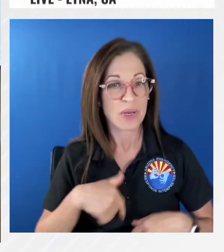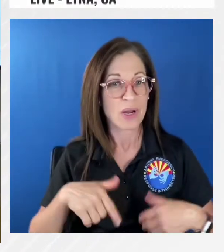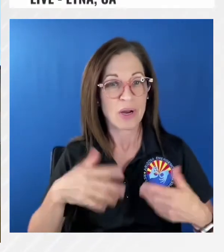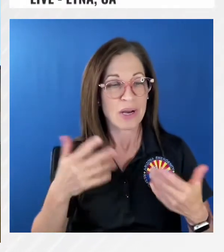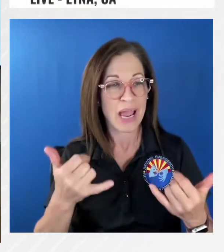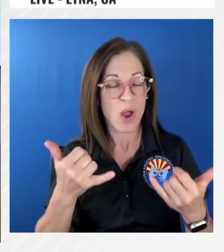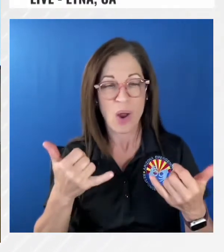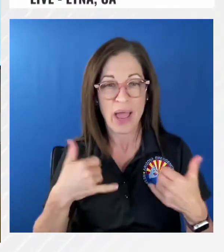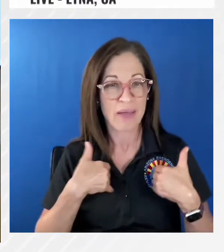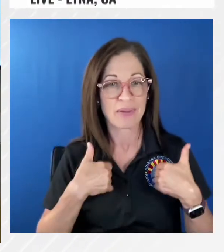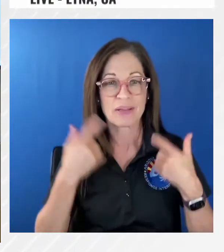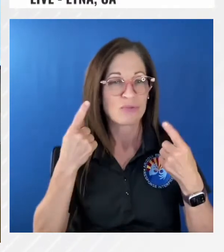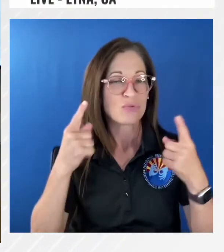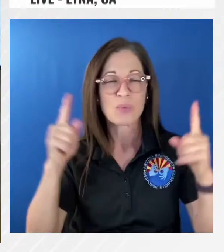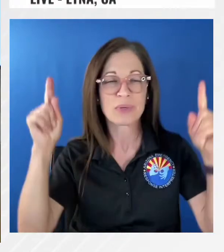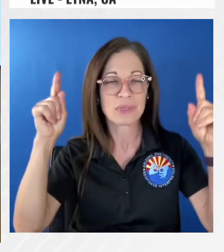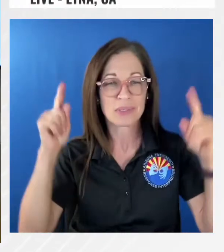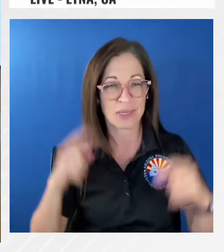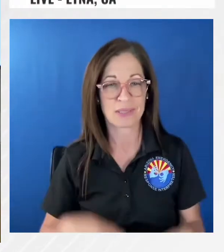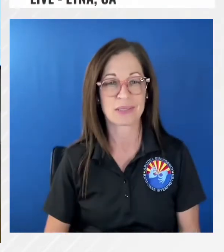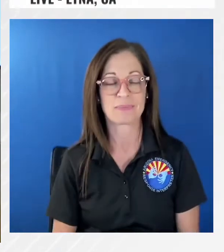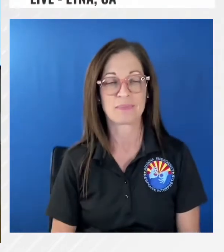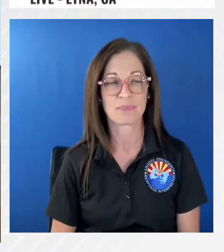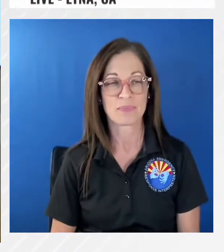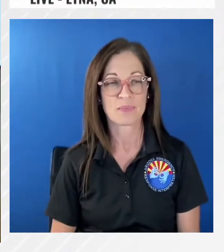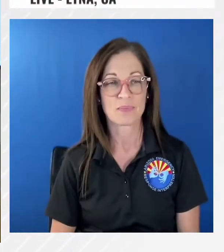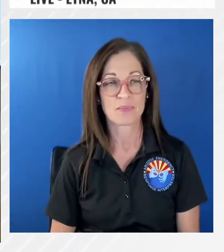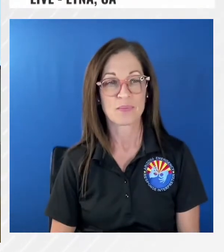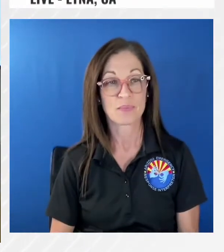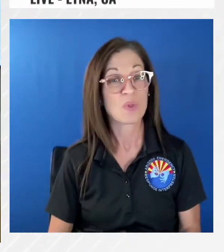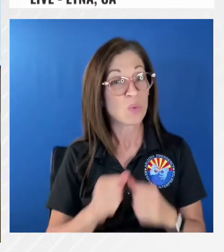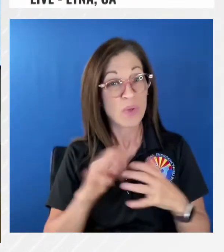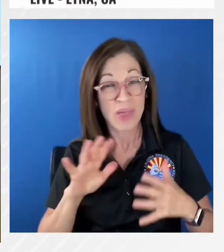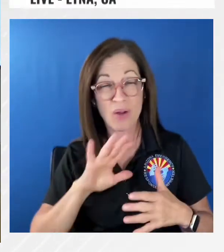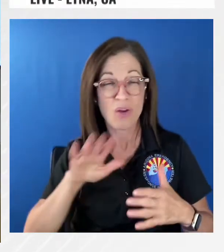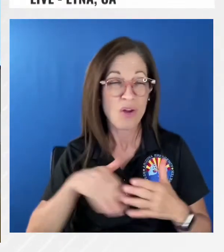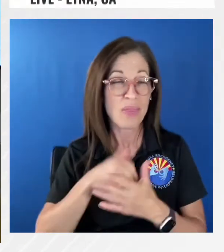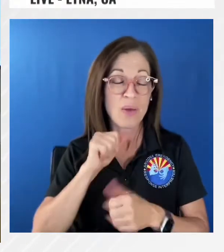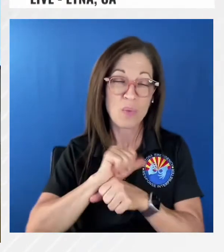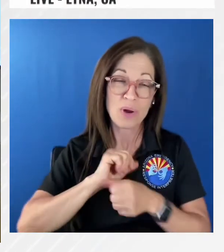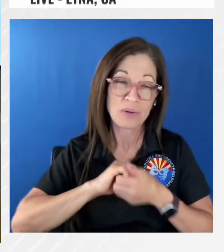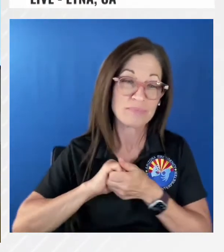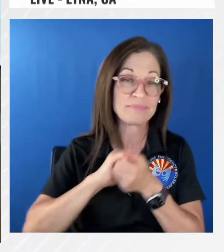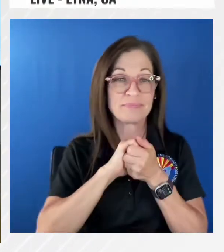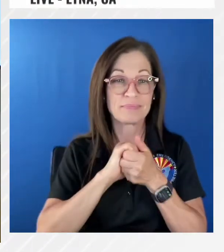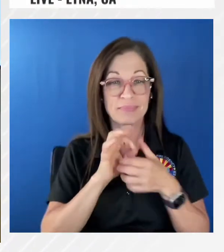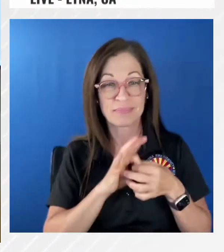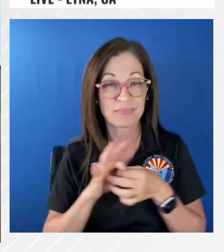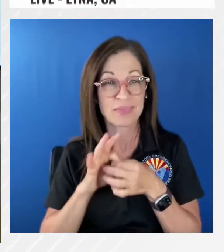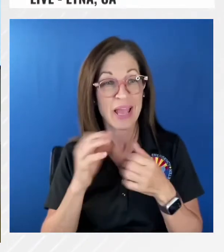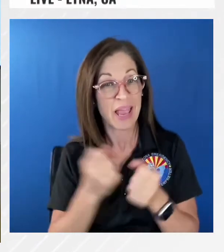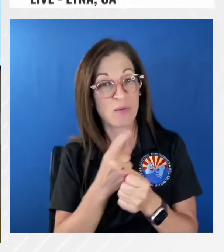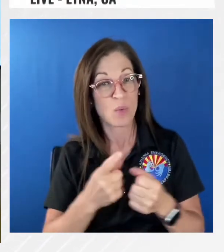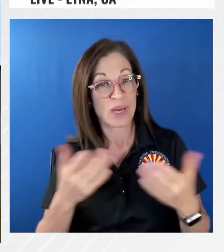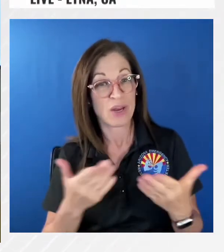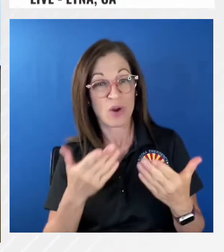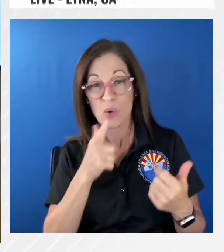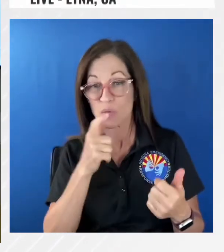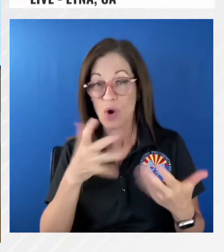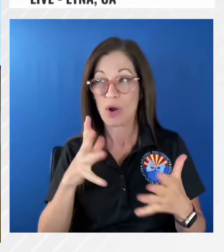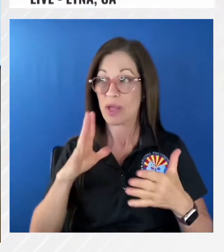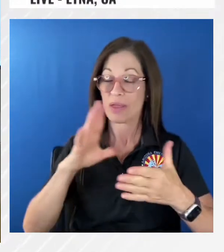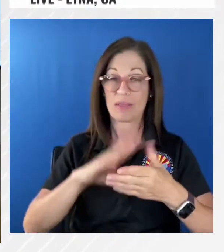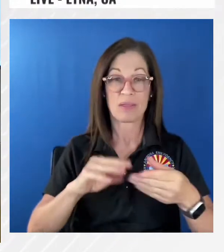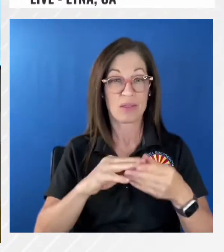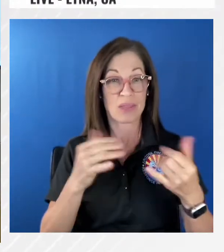that we're at today. So without the collaboration and cooperation of everybody in the room that has already spoken, we wouldn't be